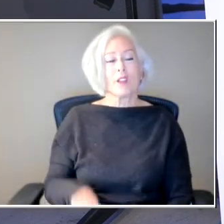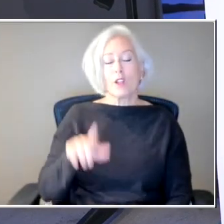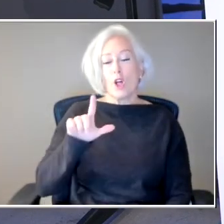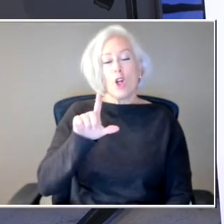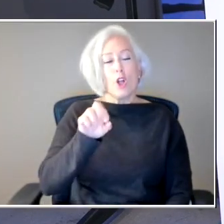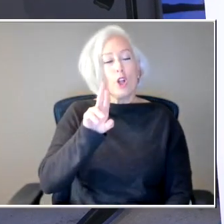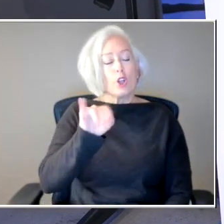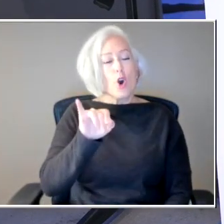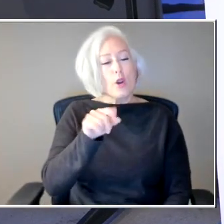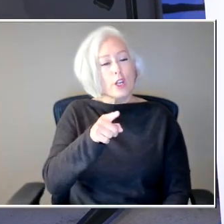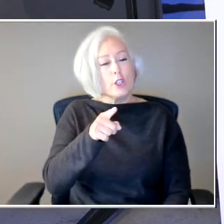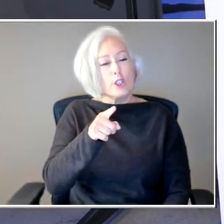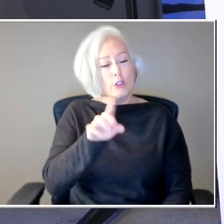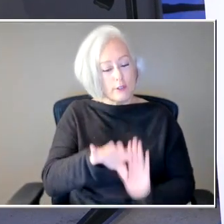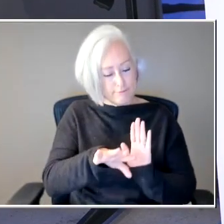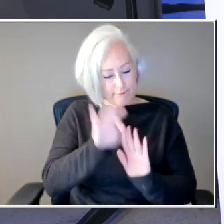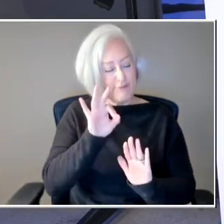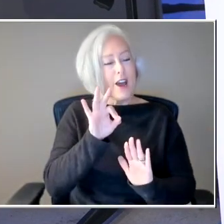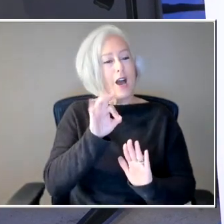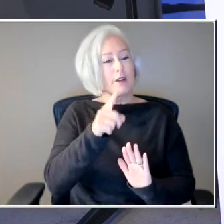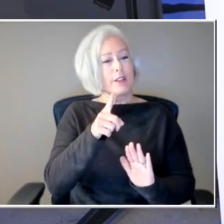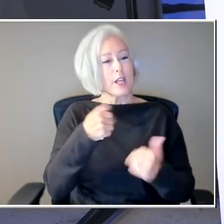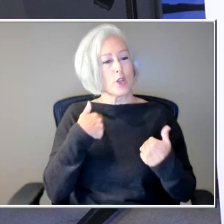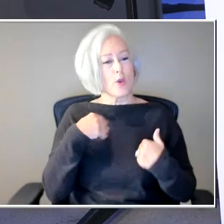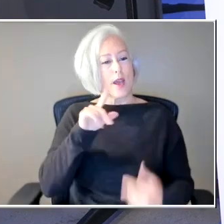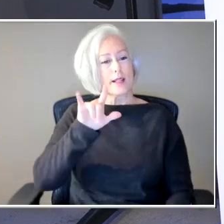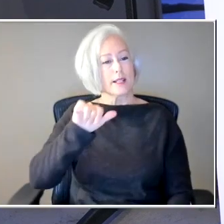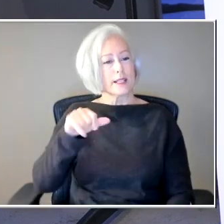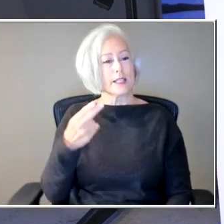first discover that you had Lynch syndrome?